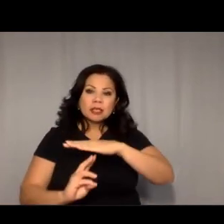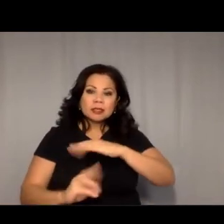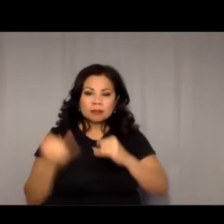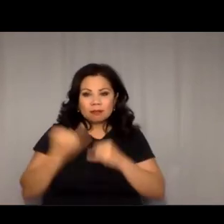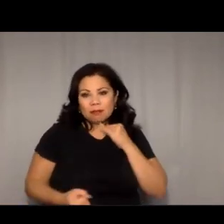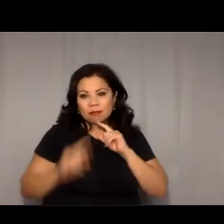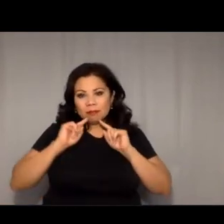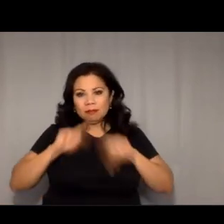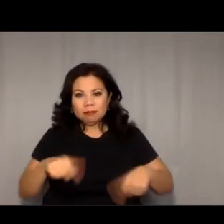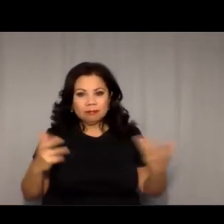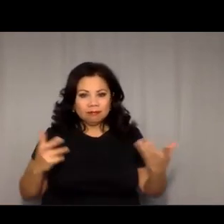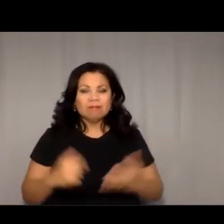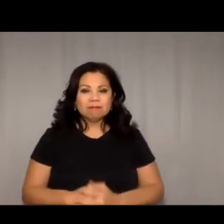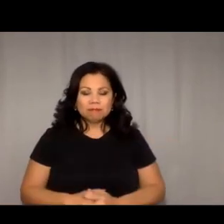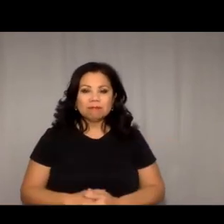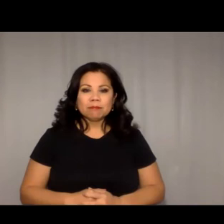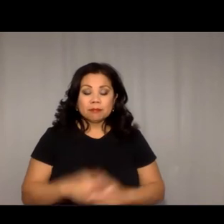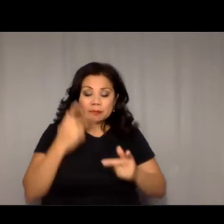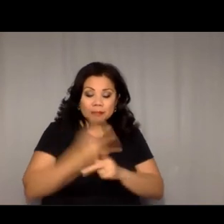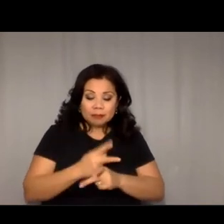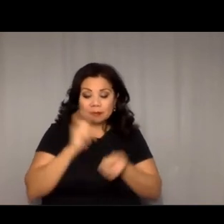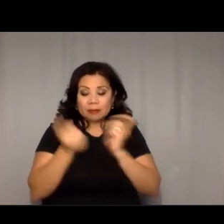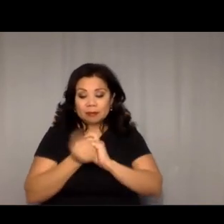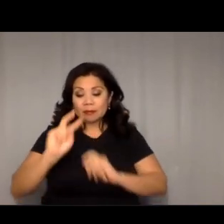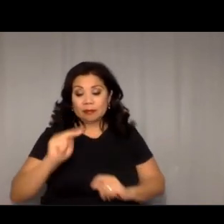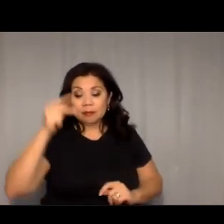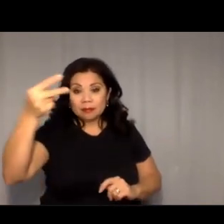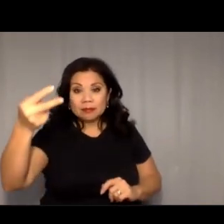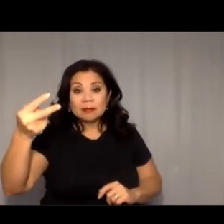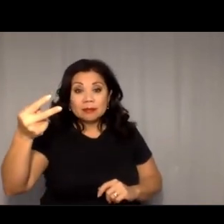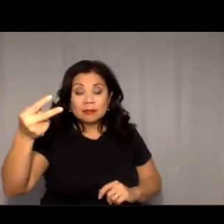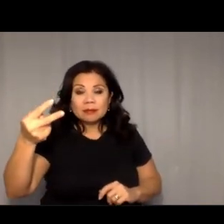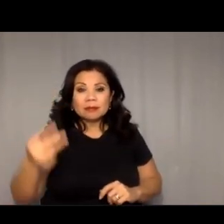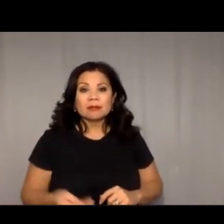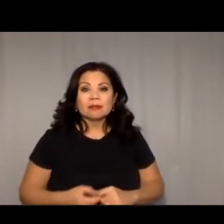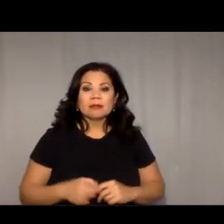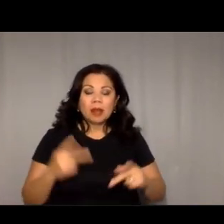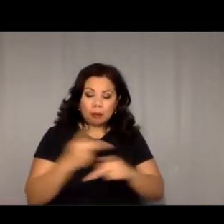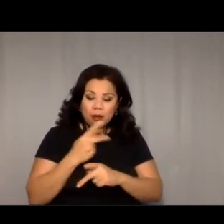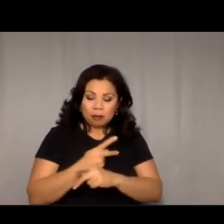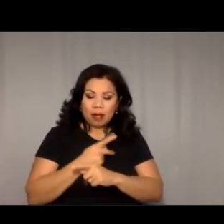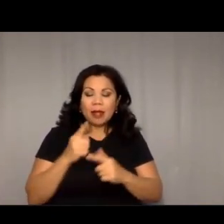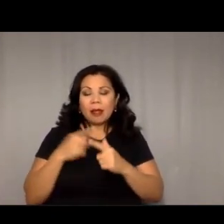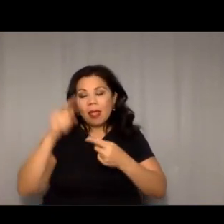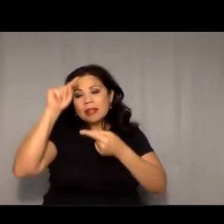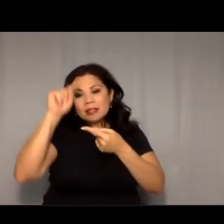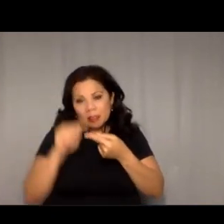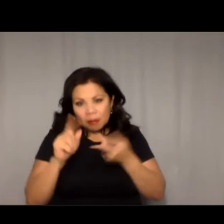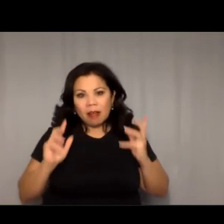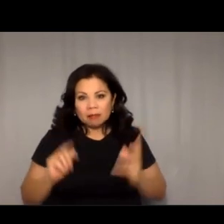final answer. So keep, change, flip. All right, multiply and then simplify.